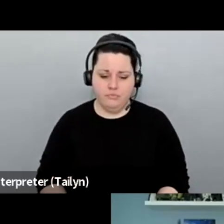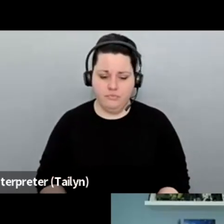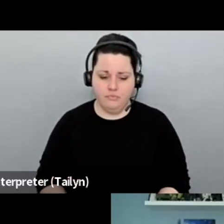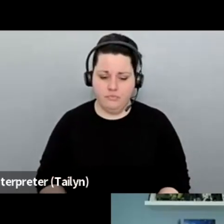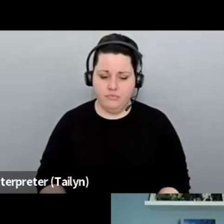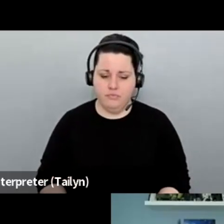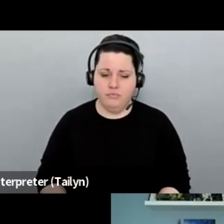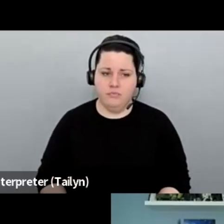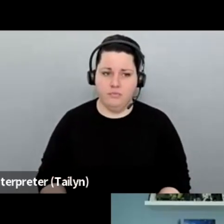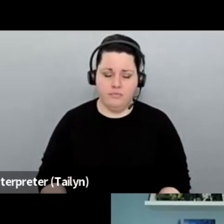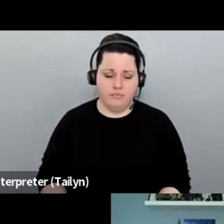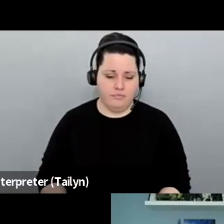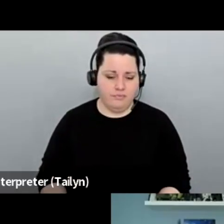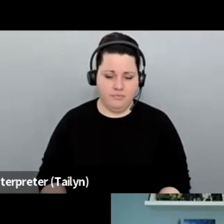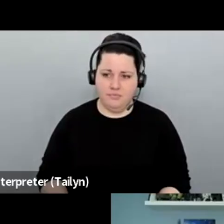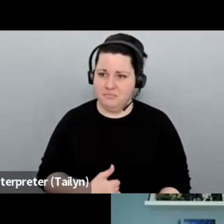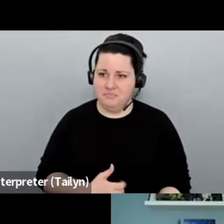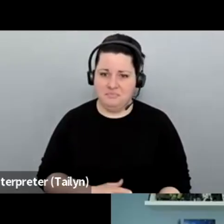Sorry, I should have read it.